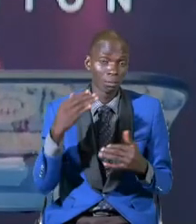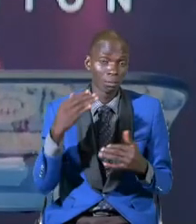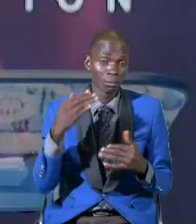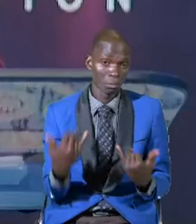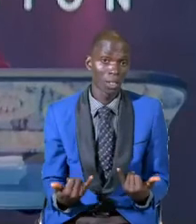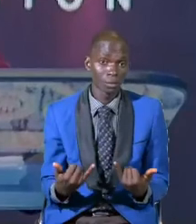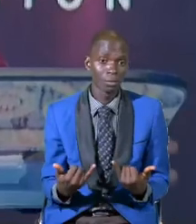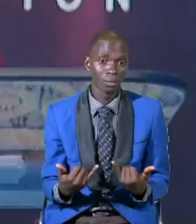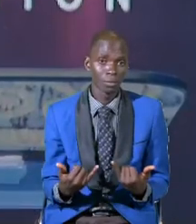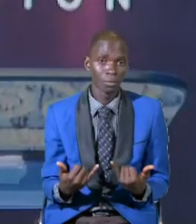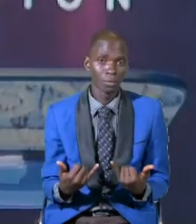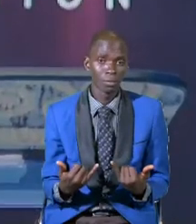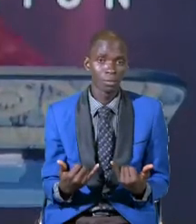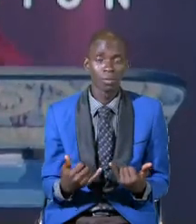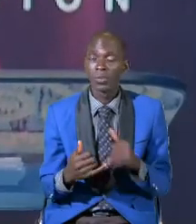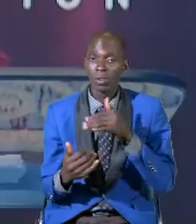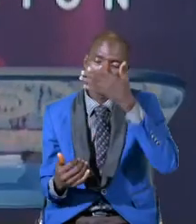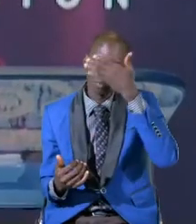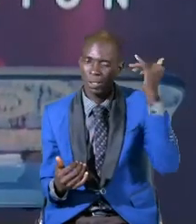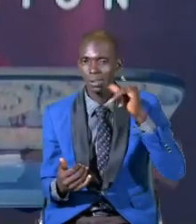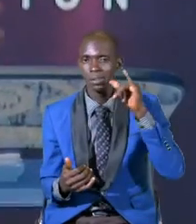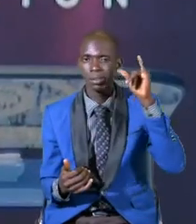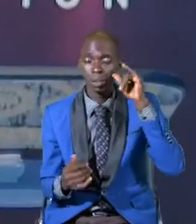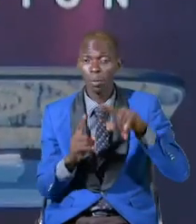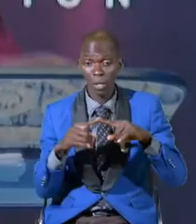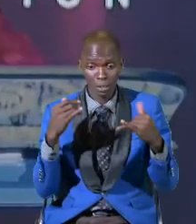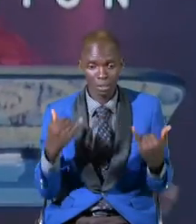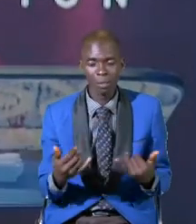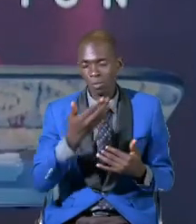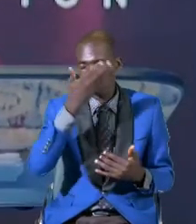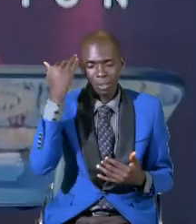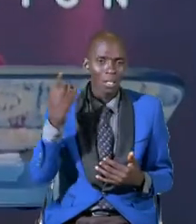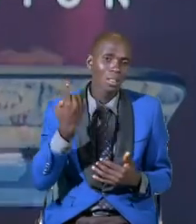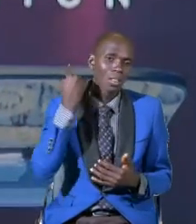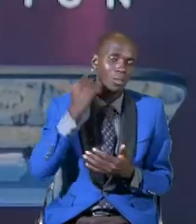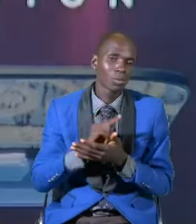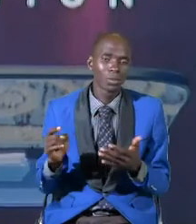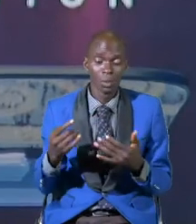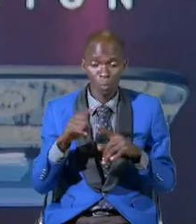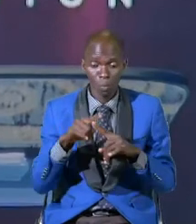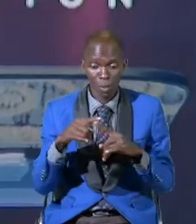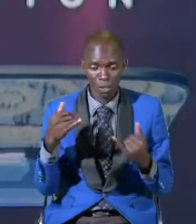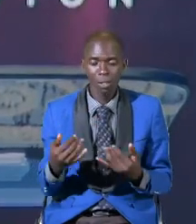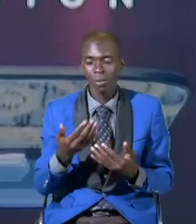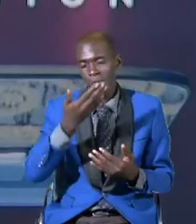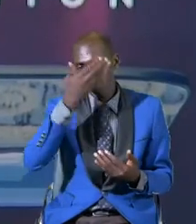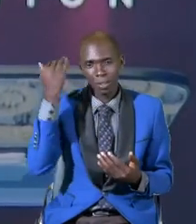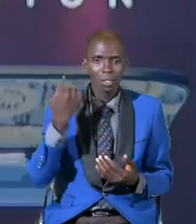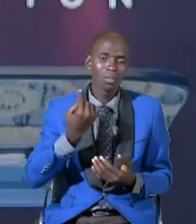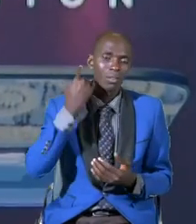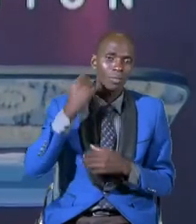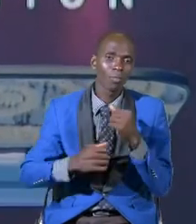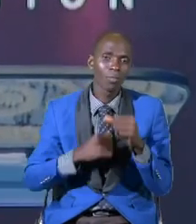but now, forget yesterday, but now, forget last week, but now, forget last year, but now, forget the years